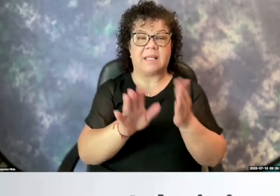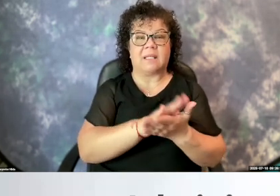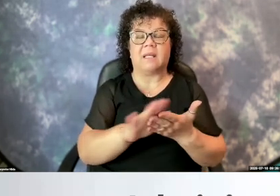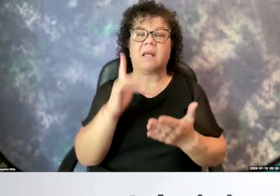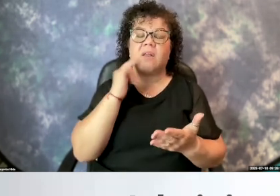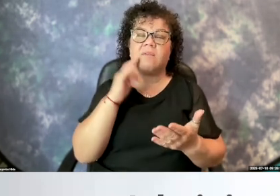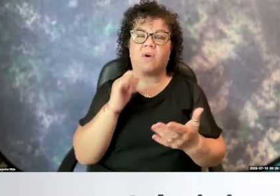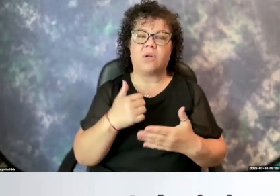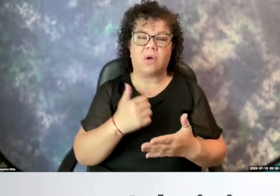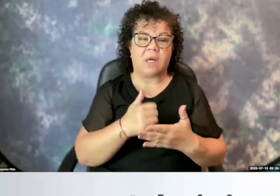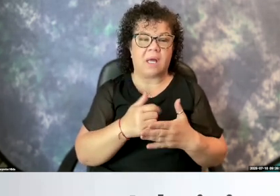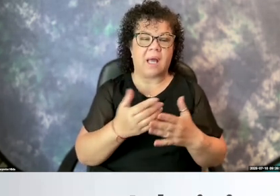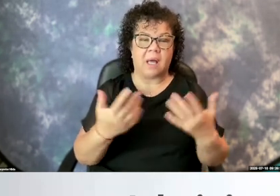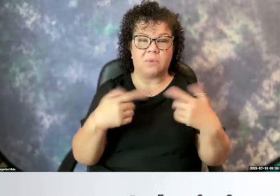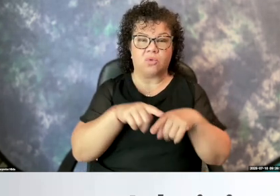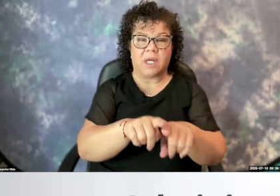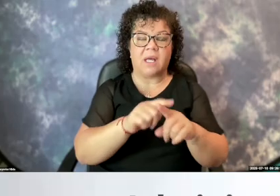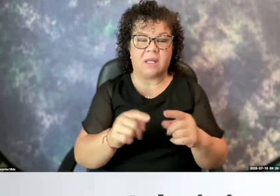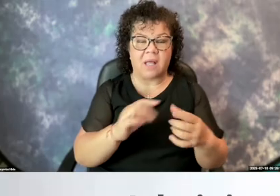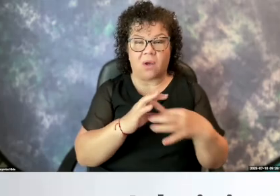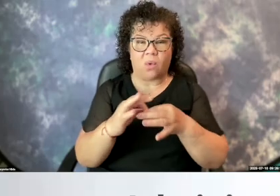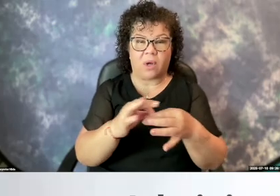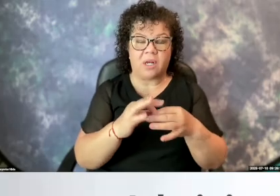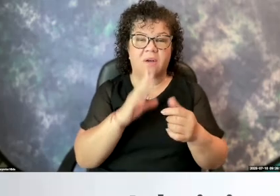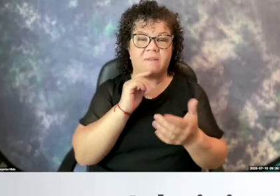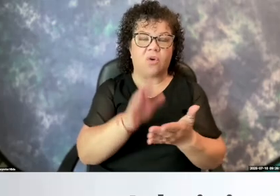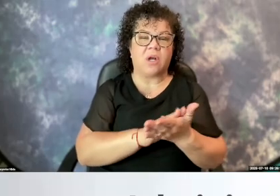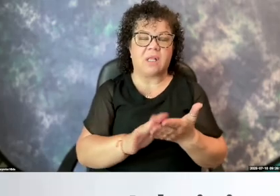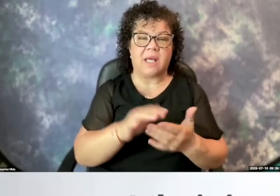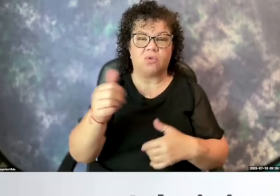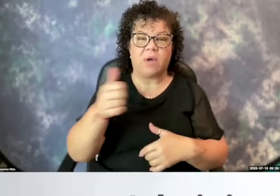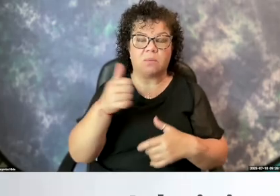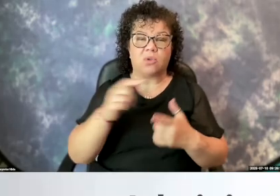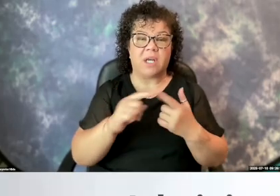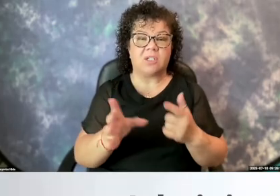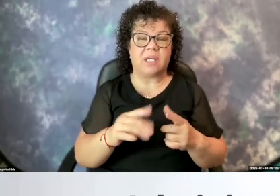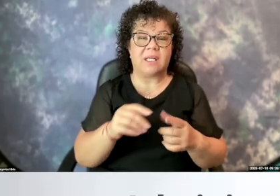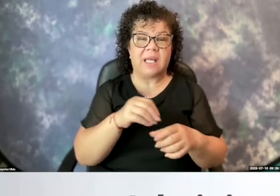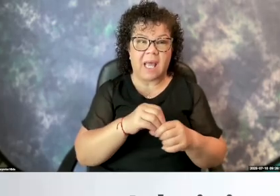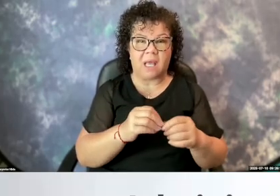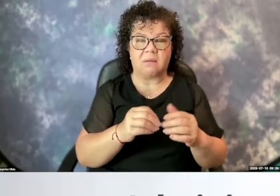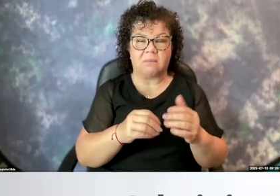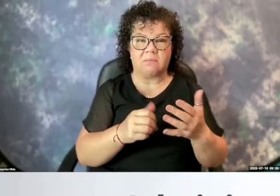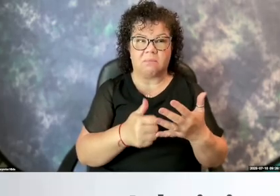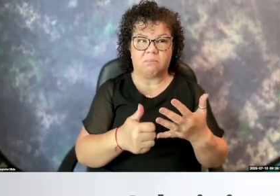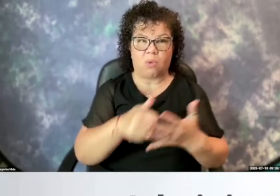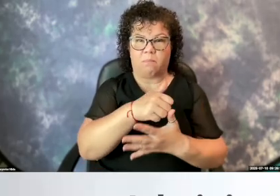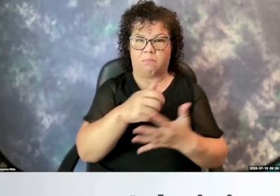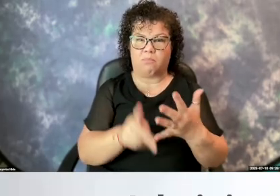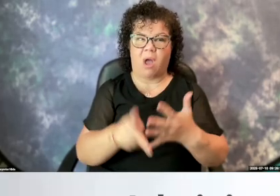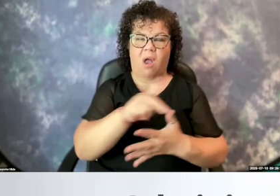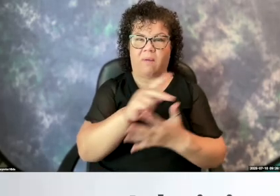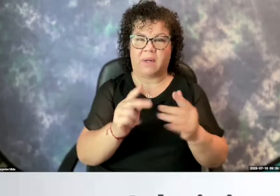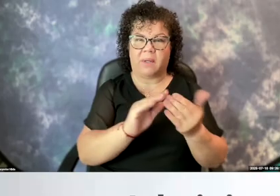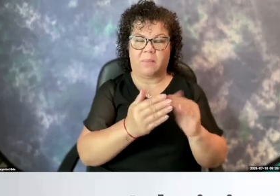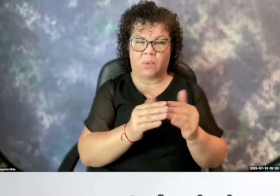Hi, it's me again. So Access Clean California helps streamline access and coordinate outreach for clean transportation